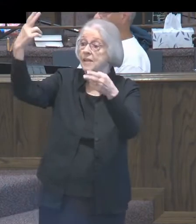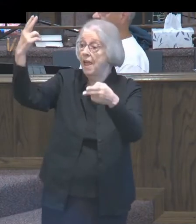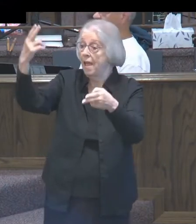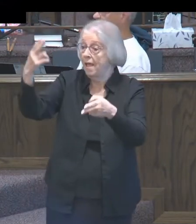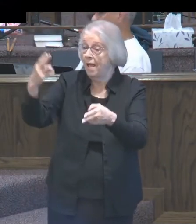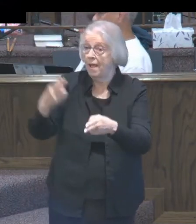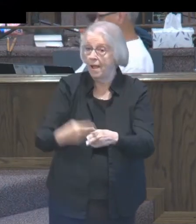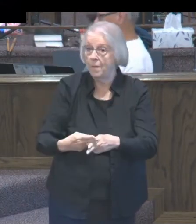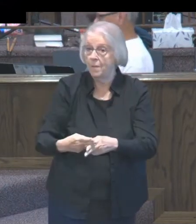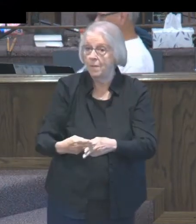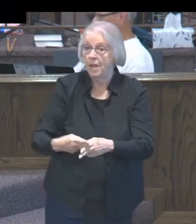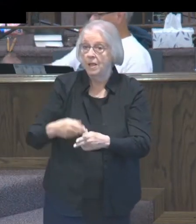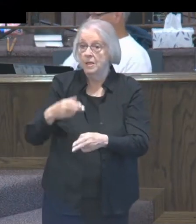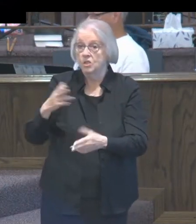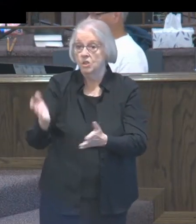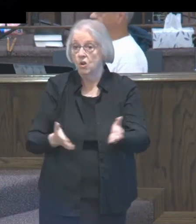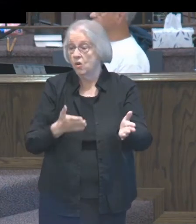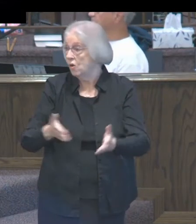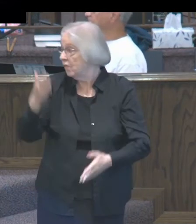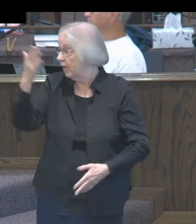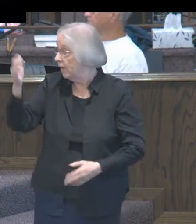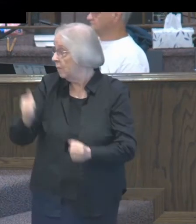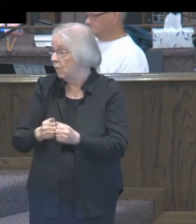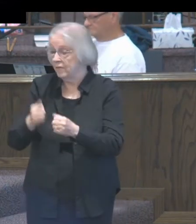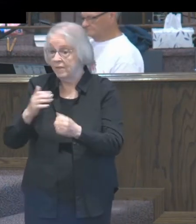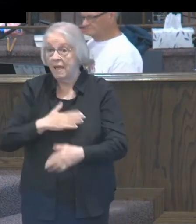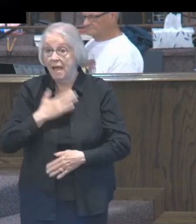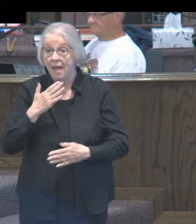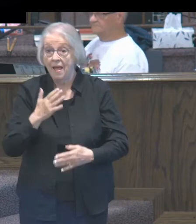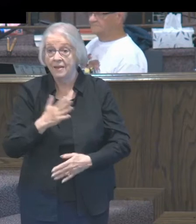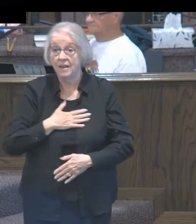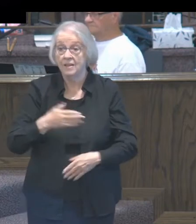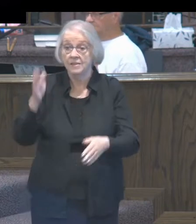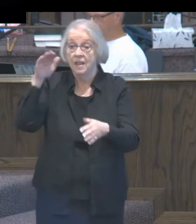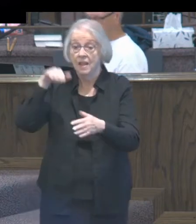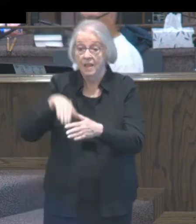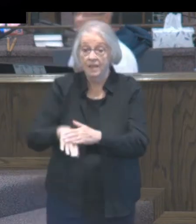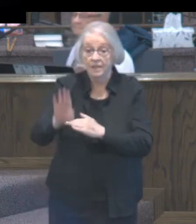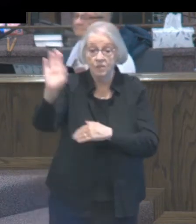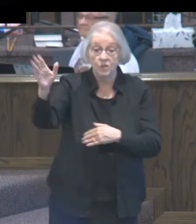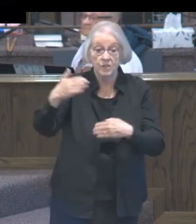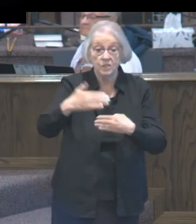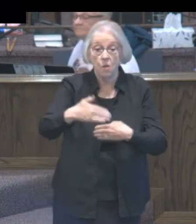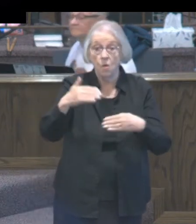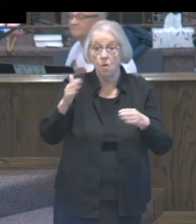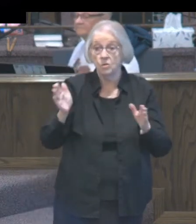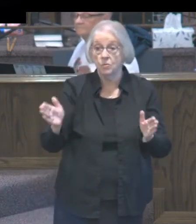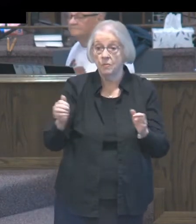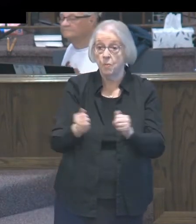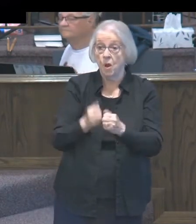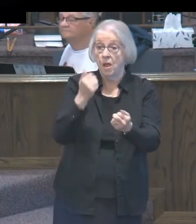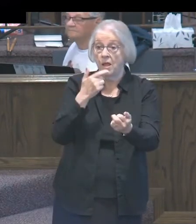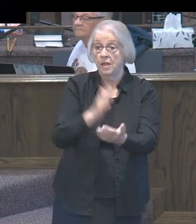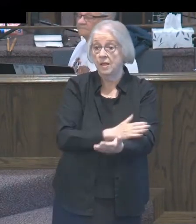His name. Serve Him with gladness, enter His courts